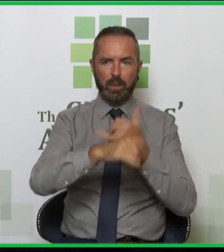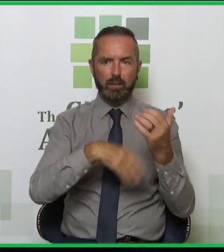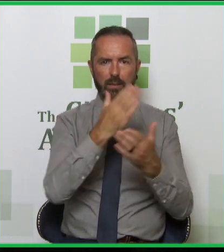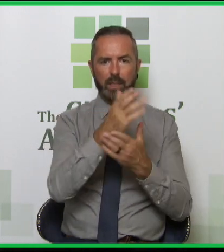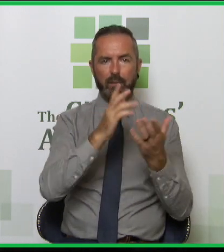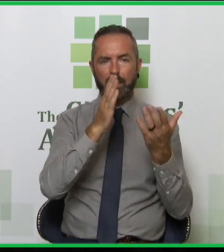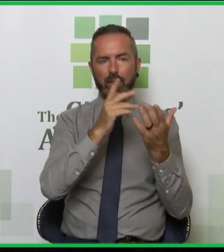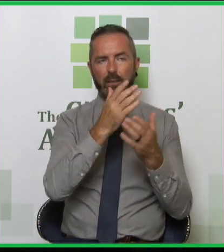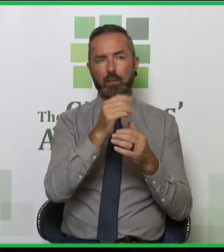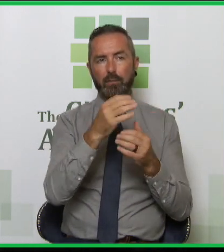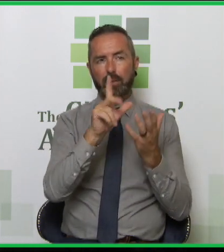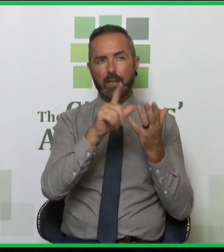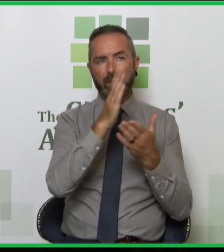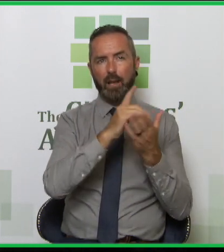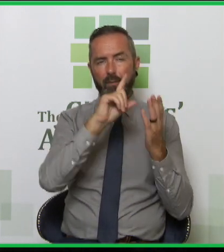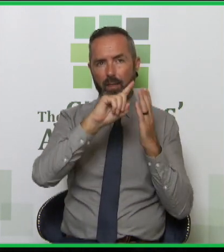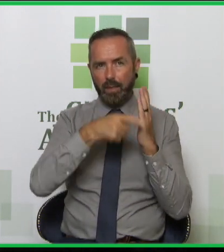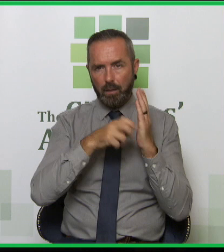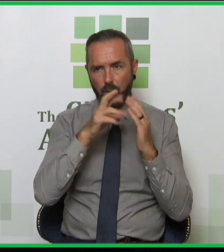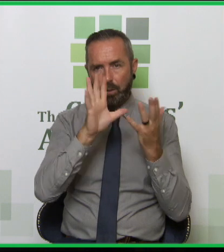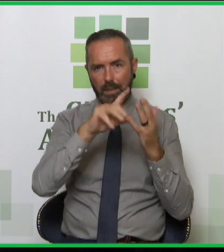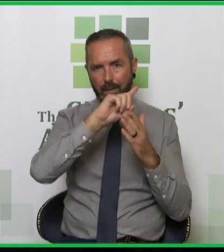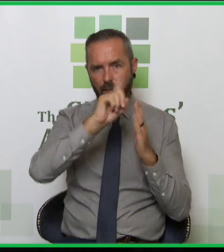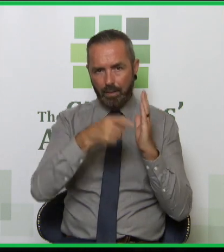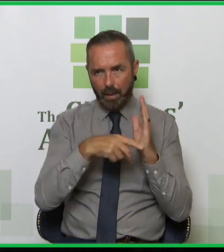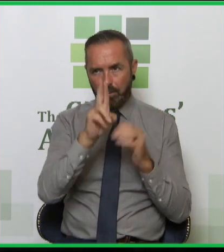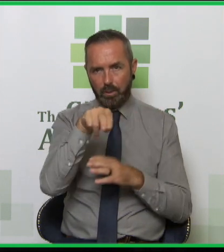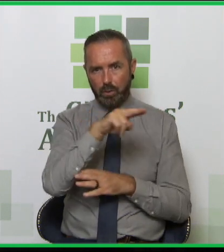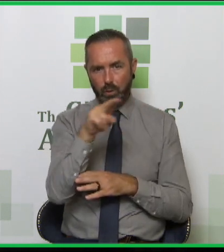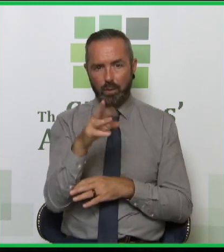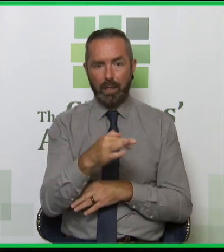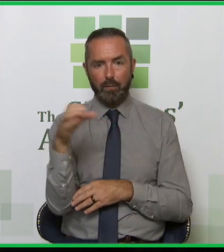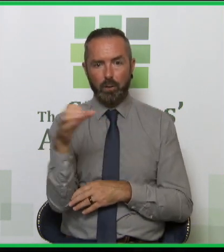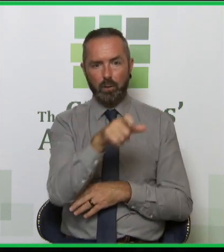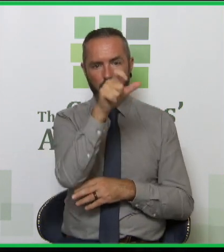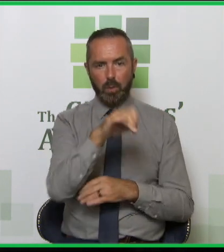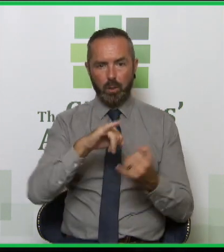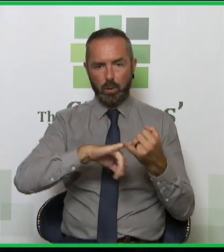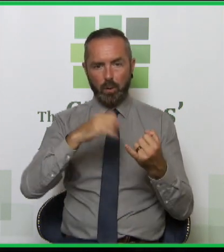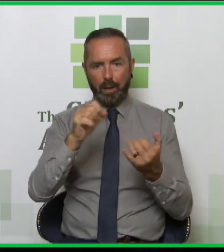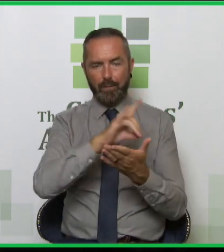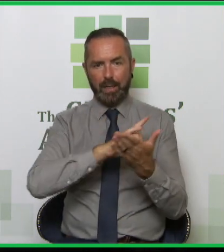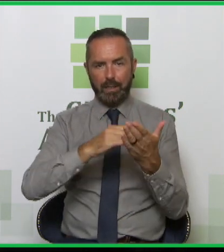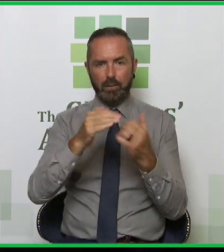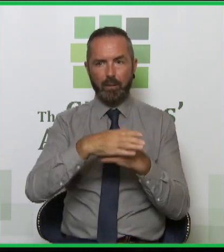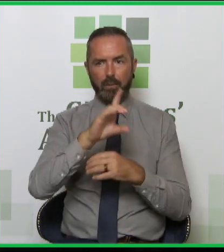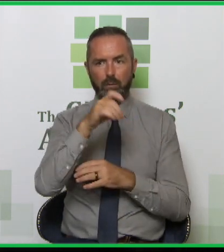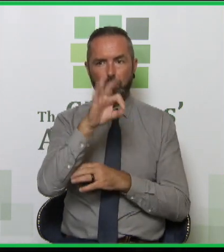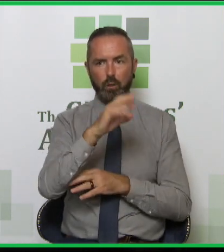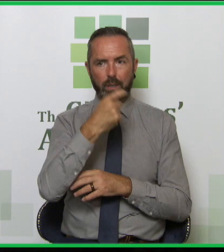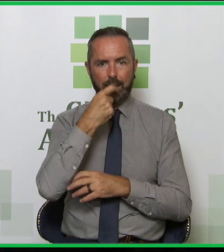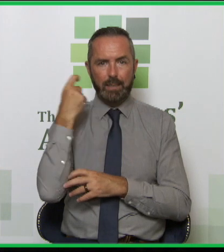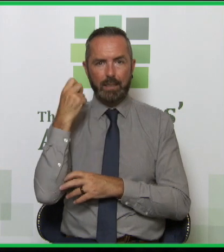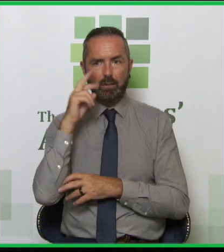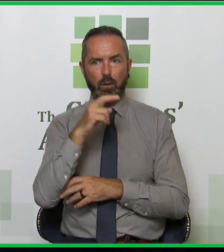or €10,000. And if an employer recruits somebody who has a history of drug addiction or who has a